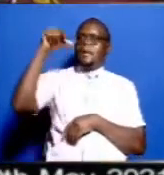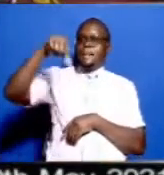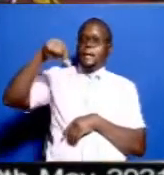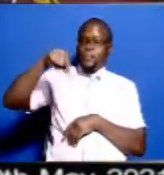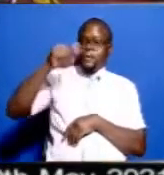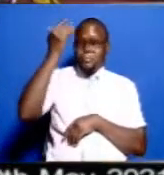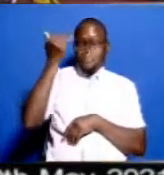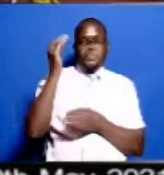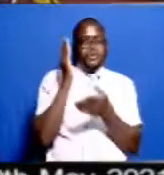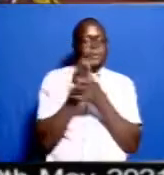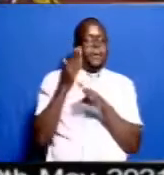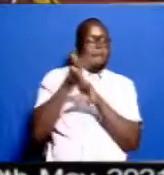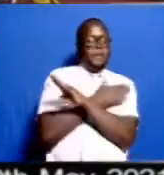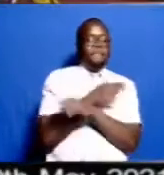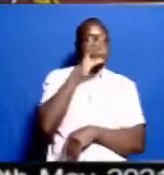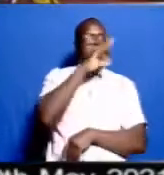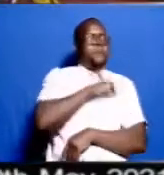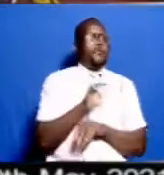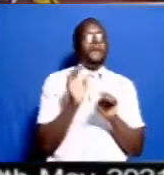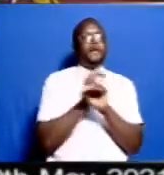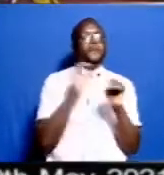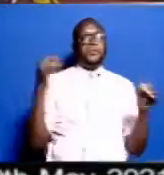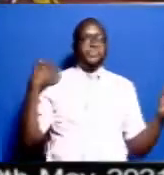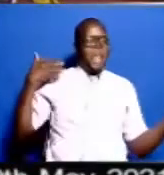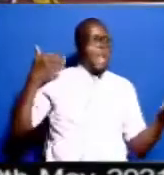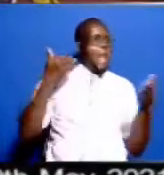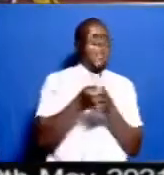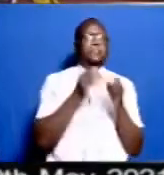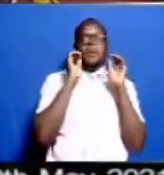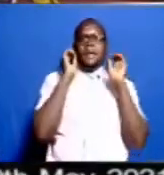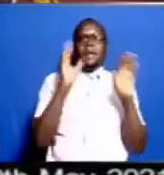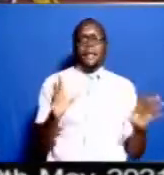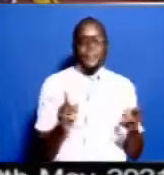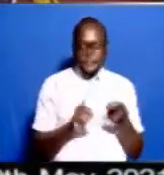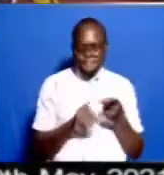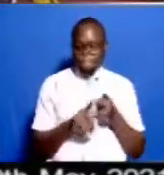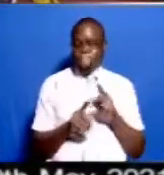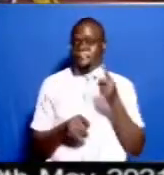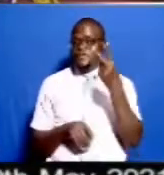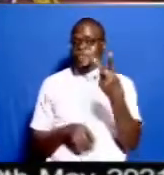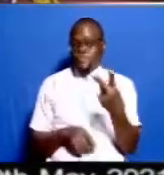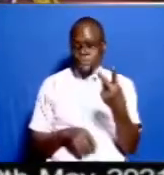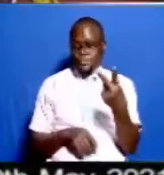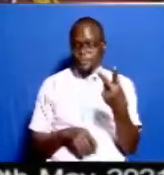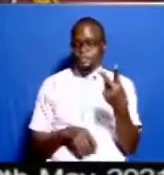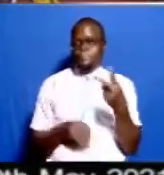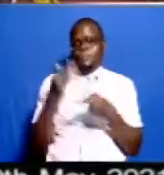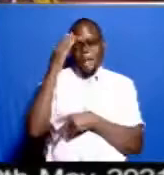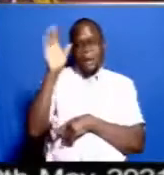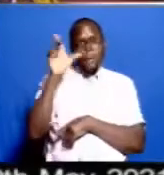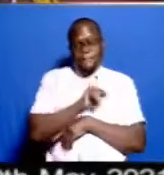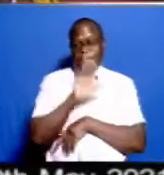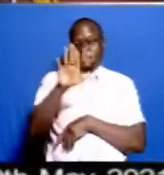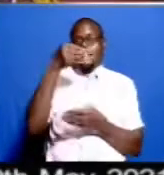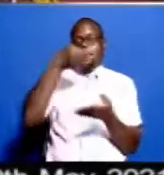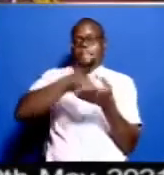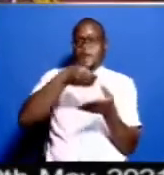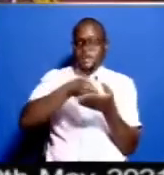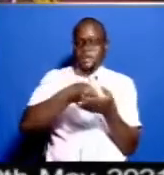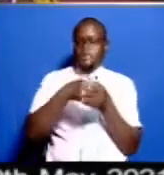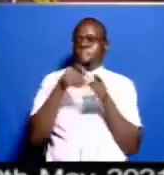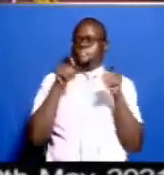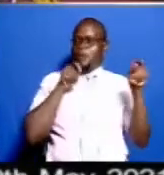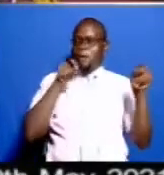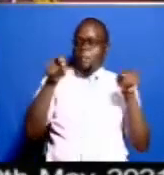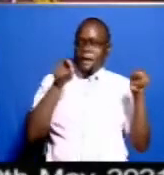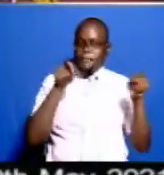airline, which has been making losses in the recent past. Number two, considering its financial